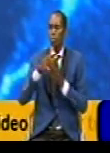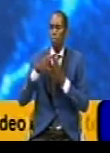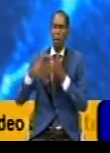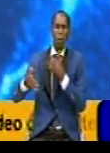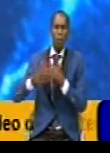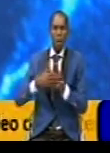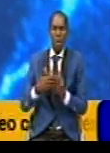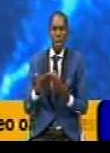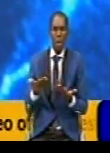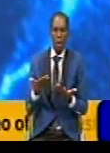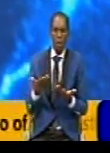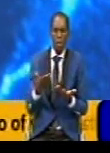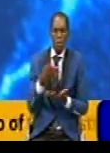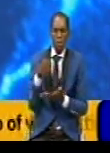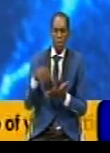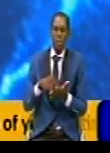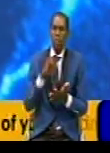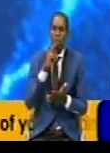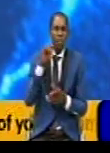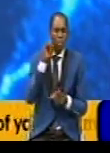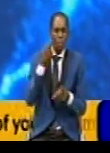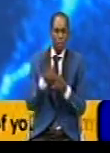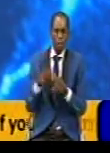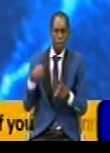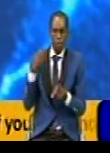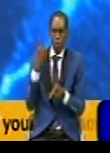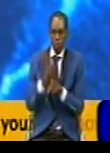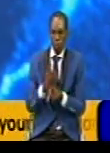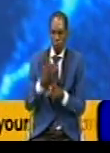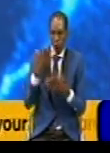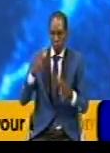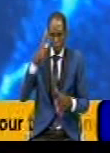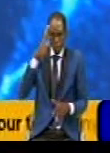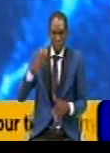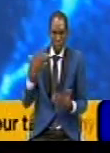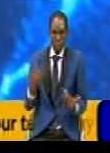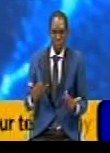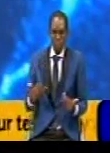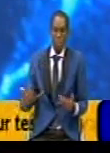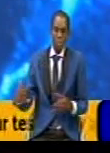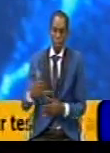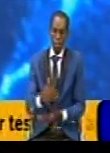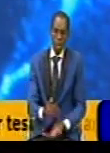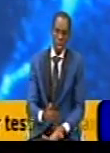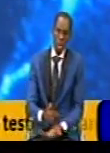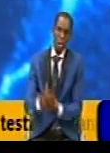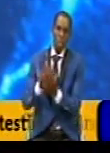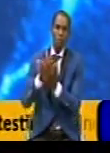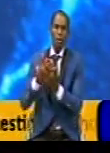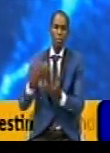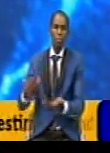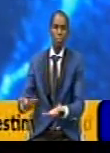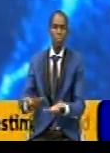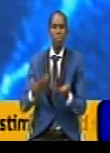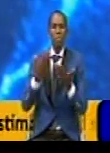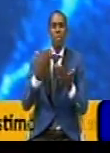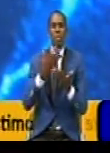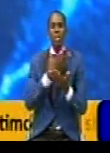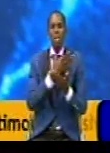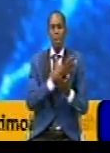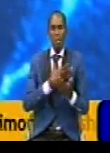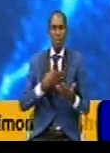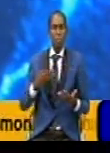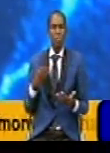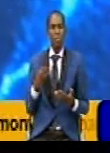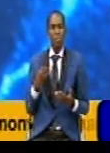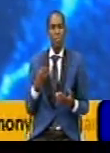me, somebody help me," they ran back. I said, "Ah, is it not this sister that we have just passed?" They gripped me. They